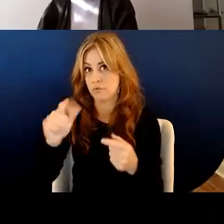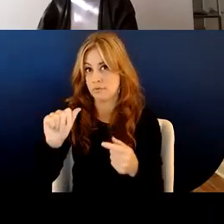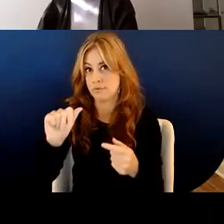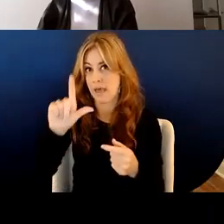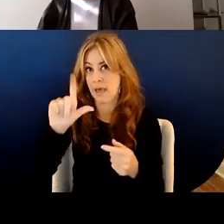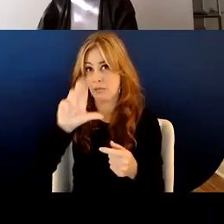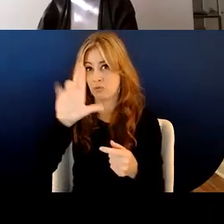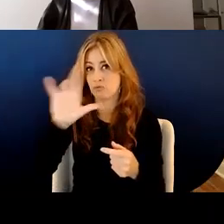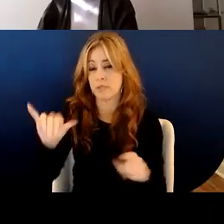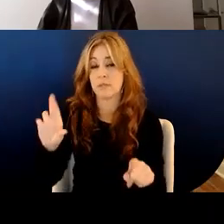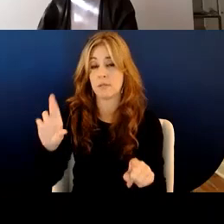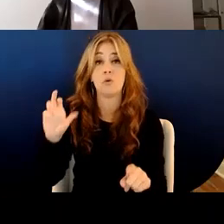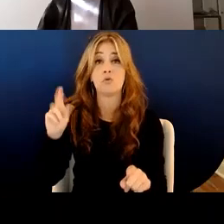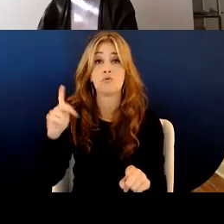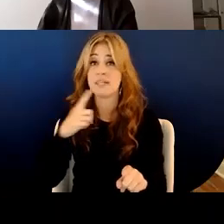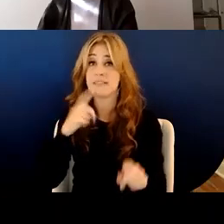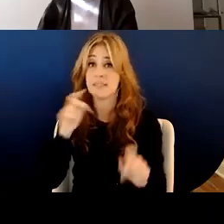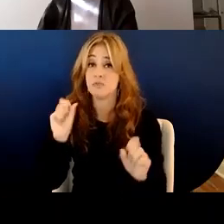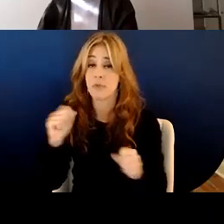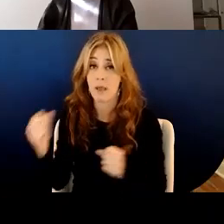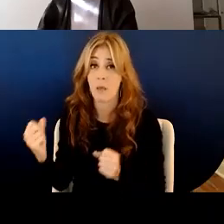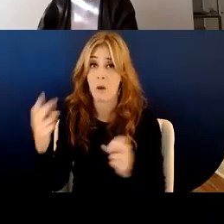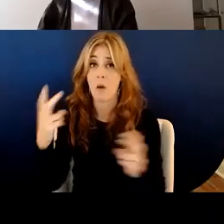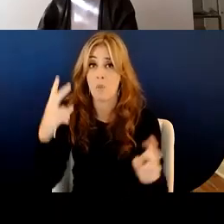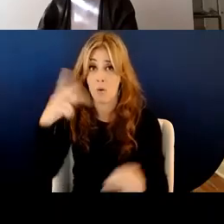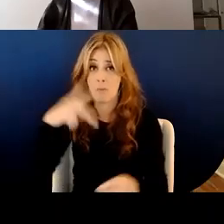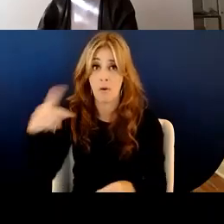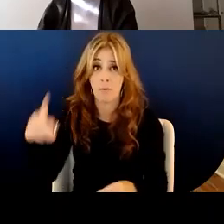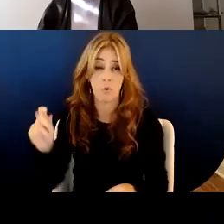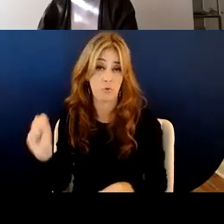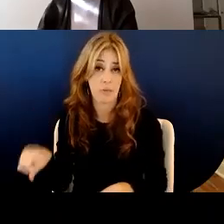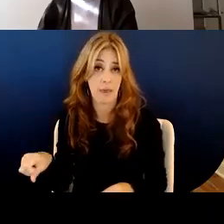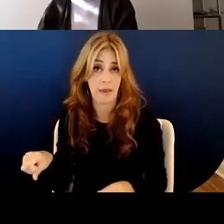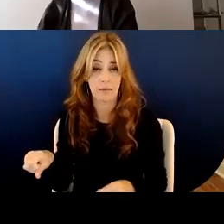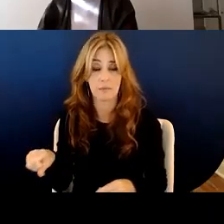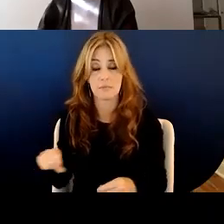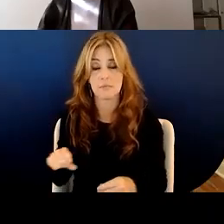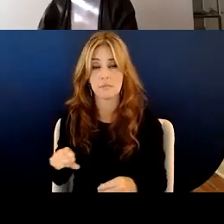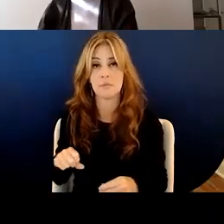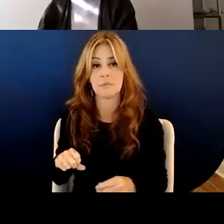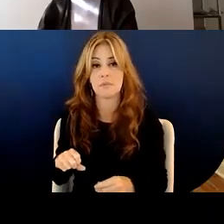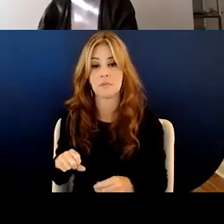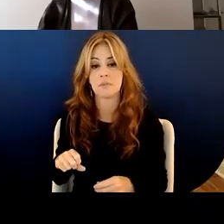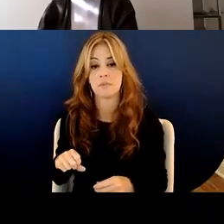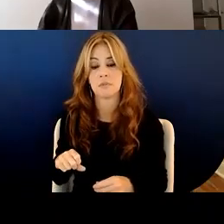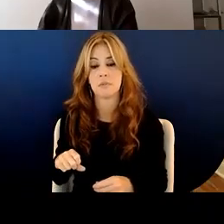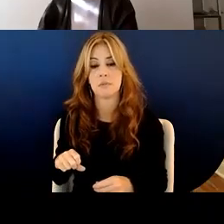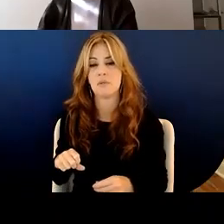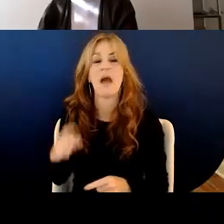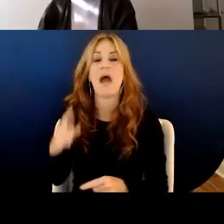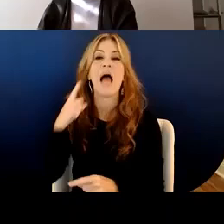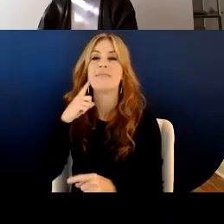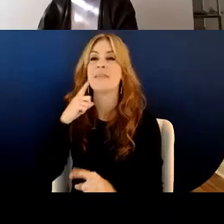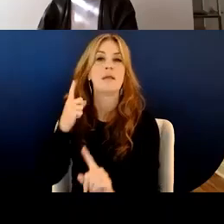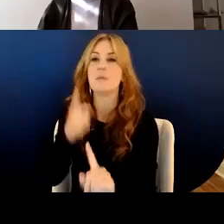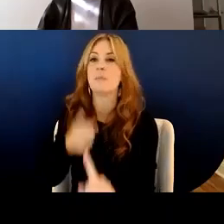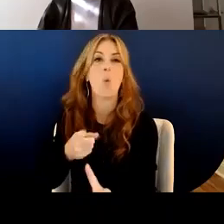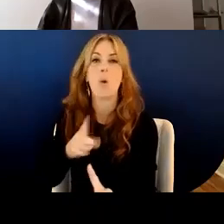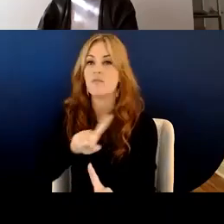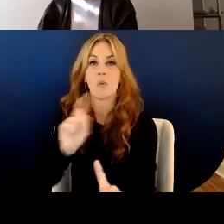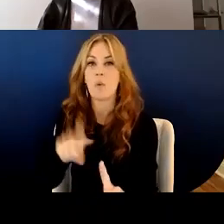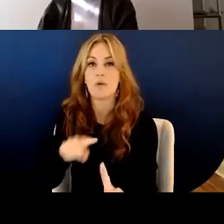You can't upload a PowerPoint, but what you could do is... Well, I think the question